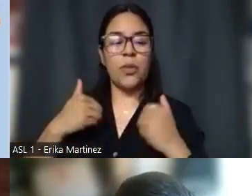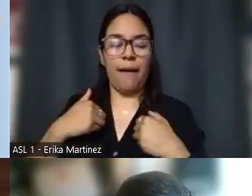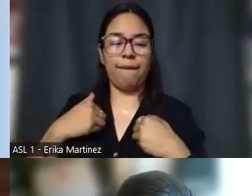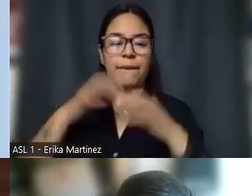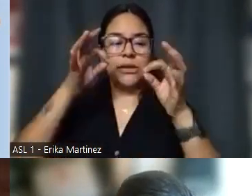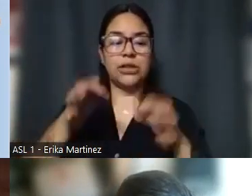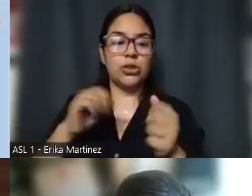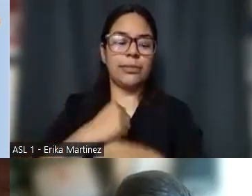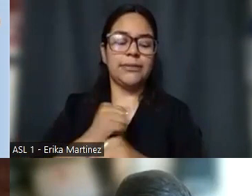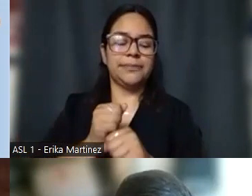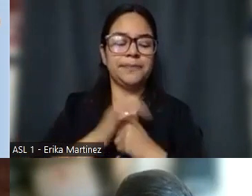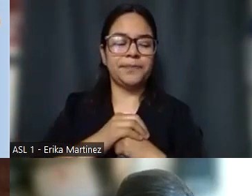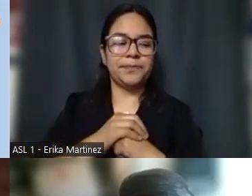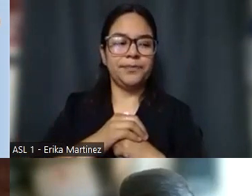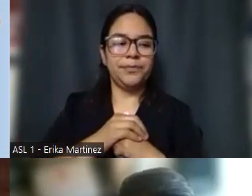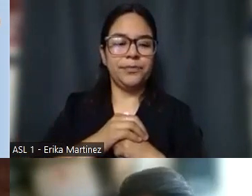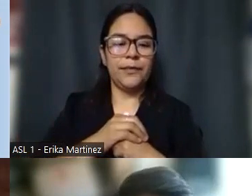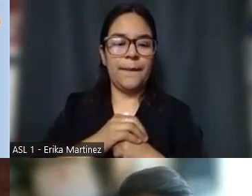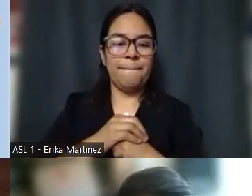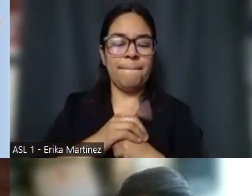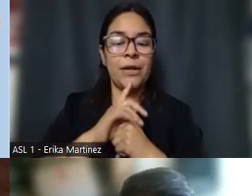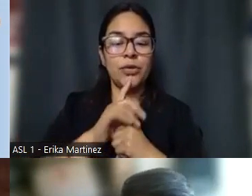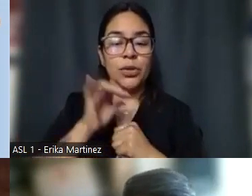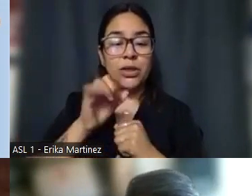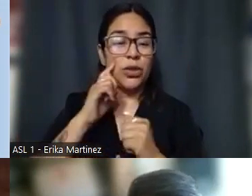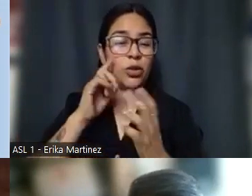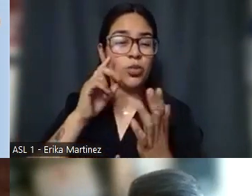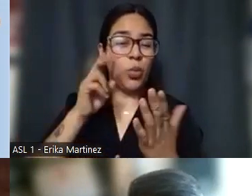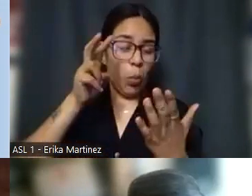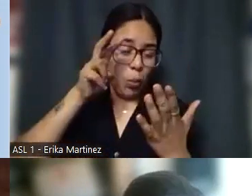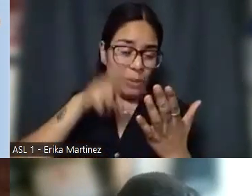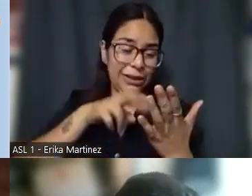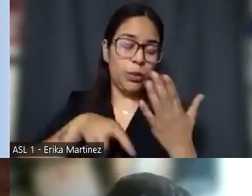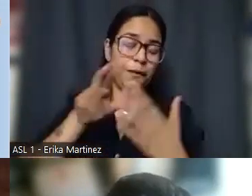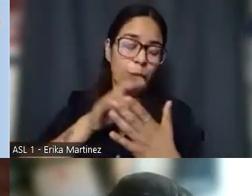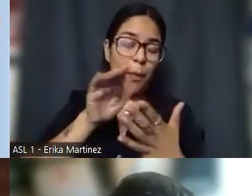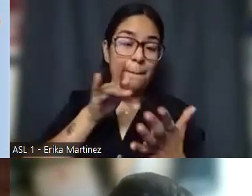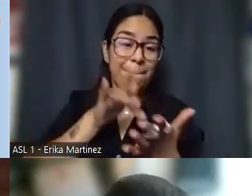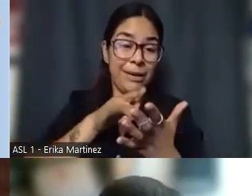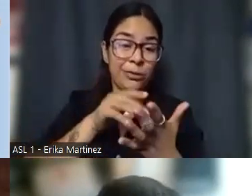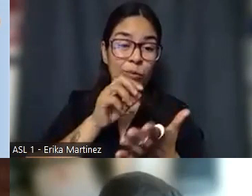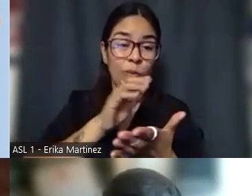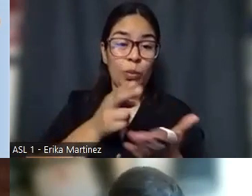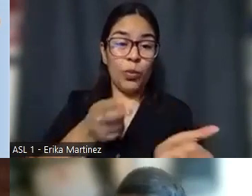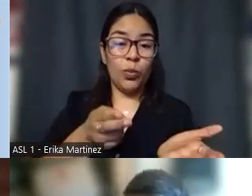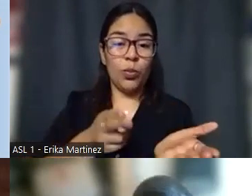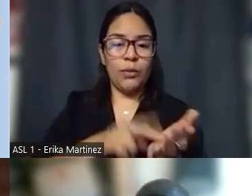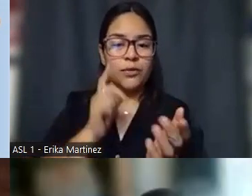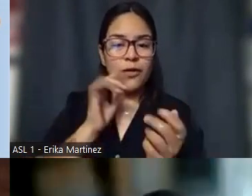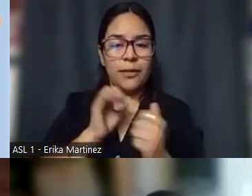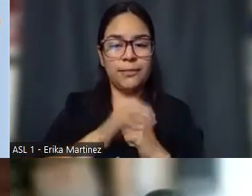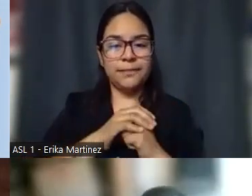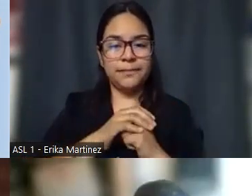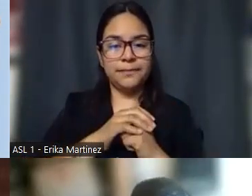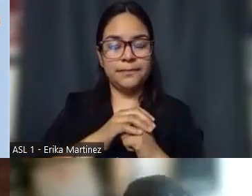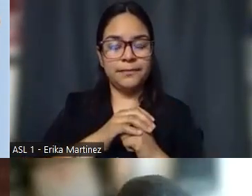can, and we talk with the physician, and we go through the medical record, and we look for any type of documentation, whether it's a current physician or prior physician of the hospital.